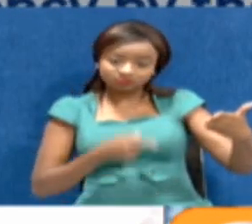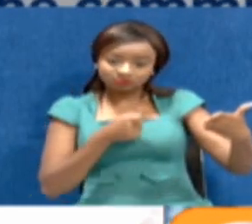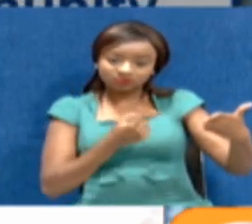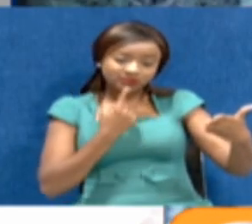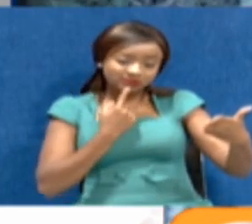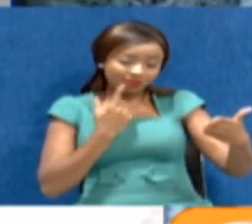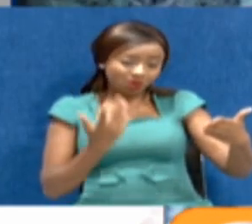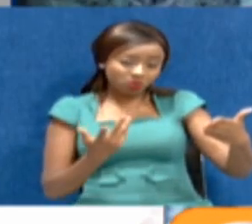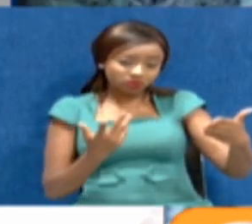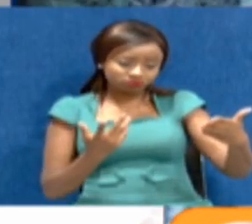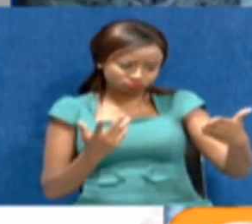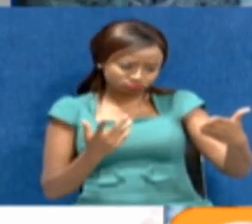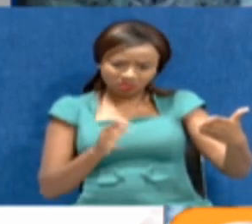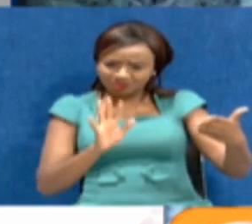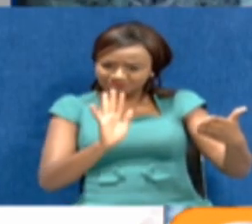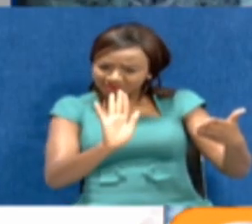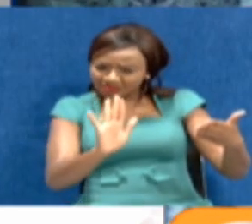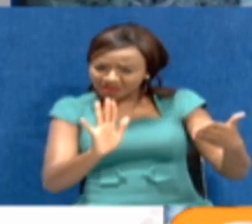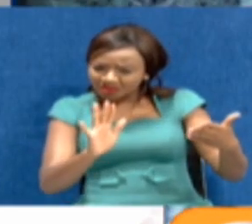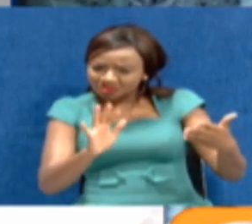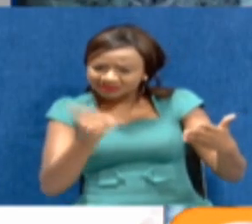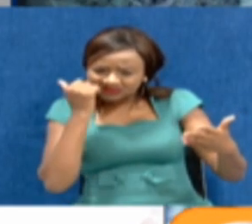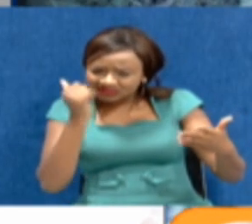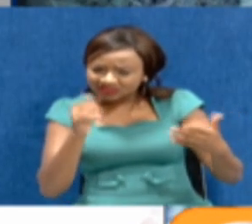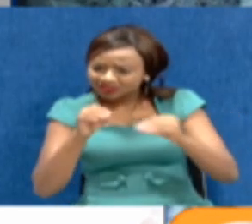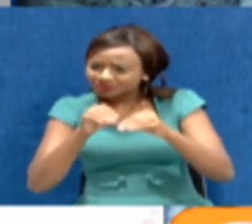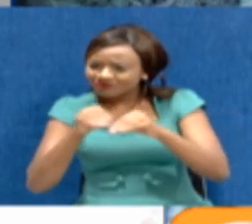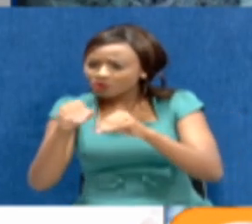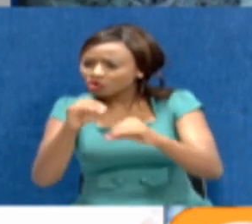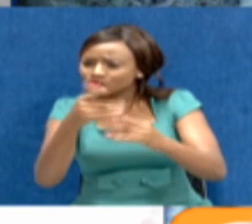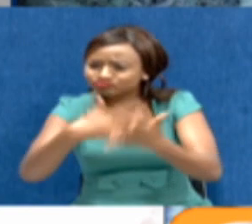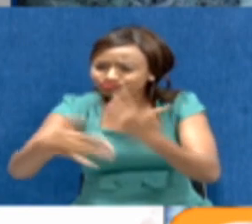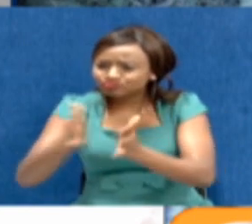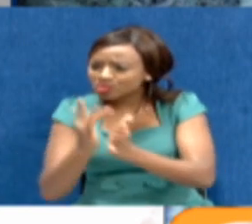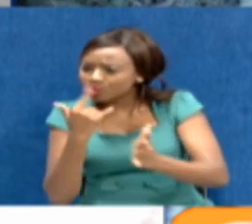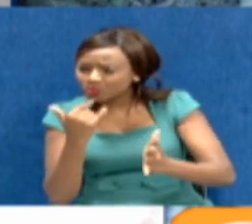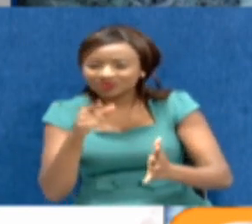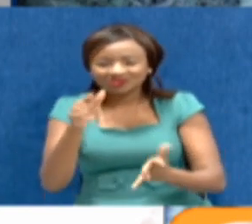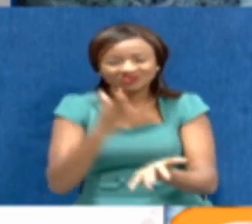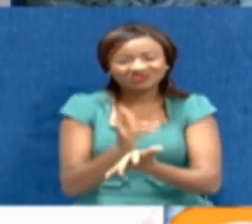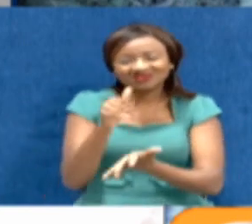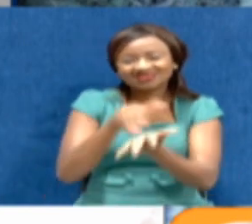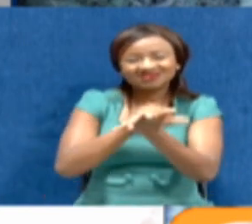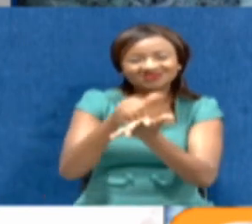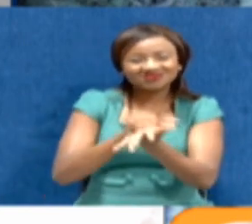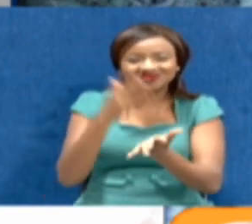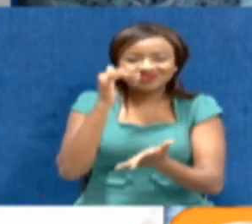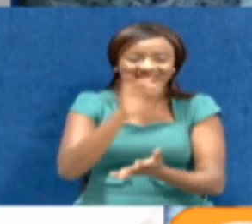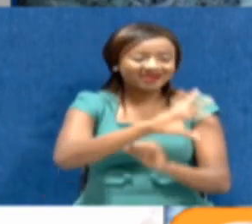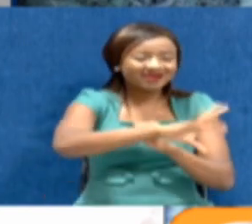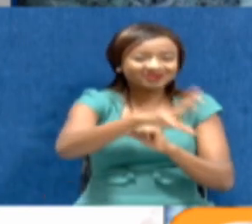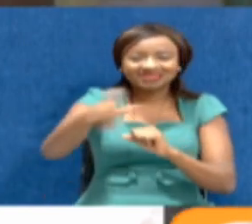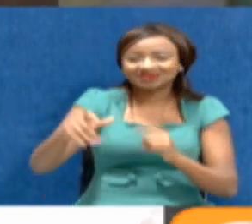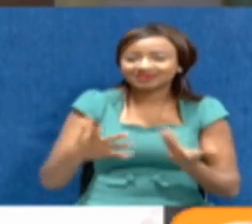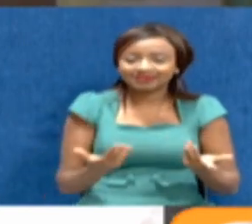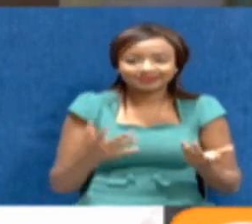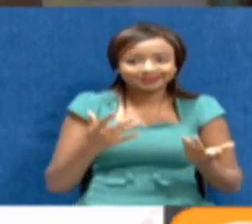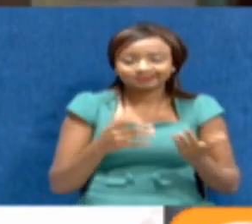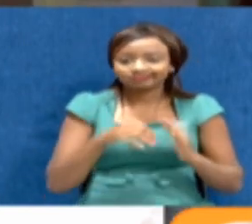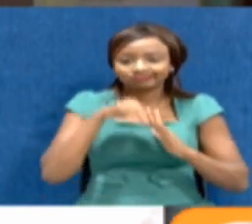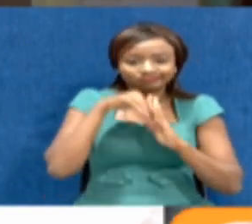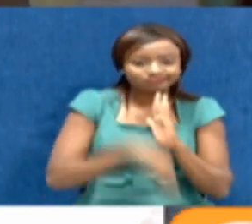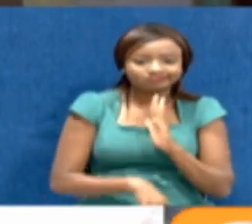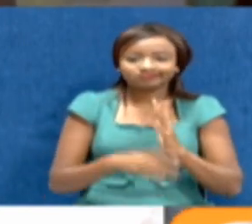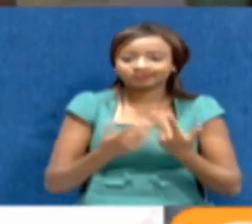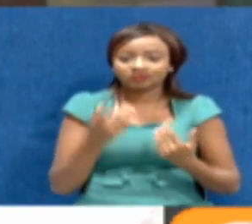out that contact listing and follow-ups is weak, with several counties failing to submit contact tracing reports. The